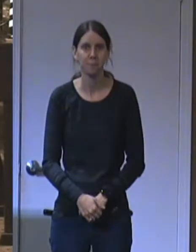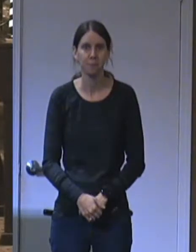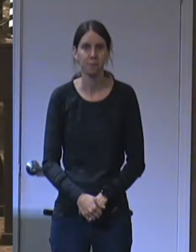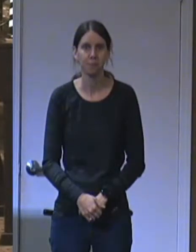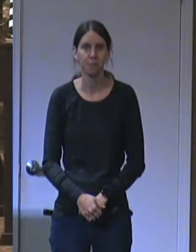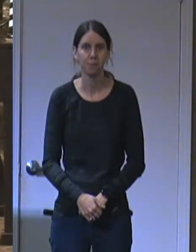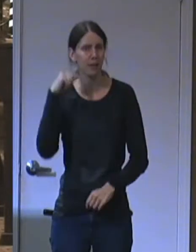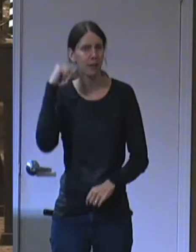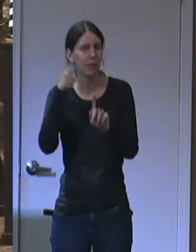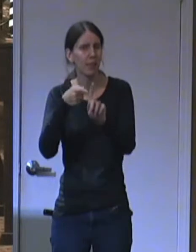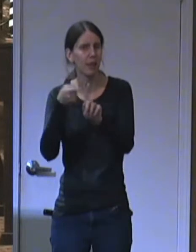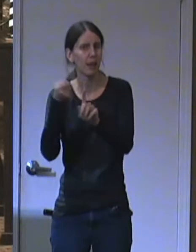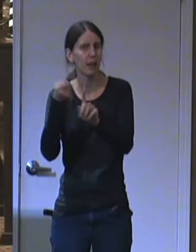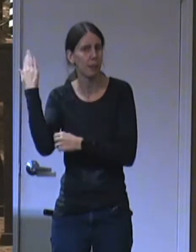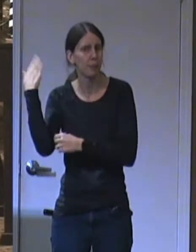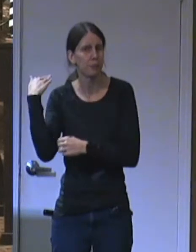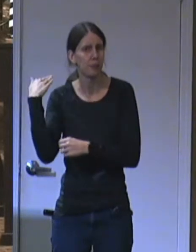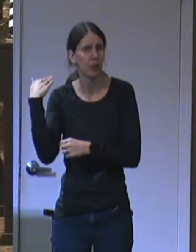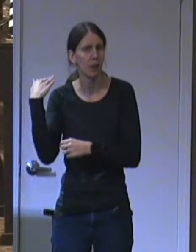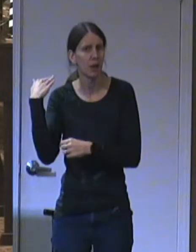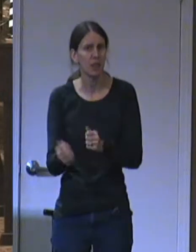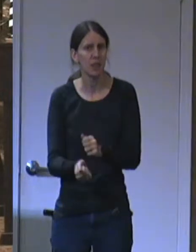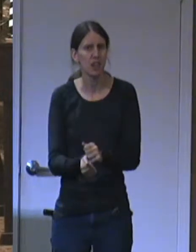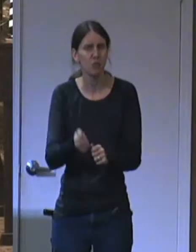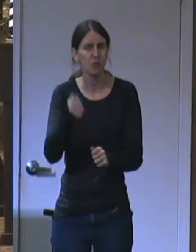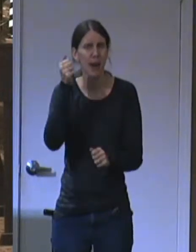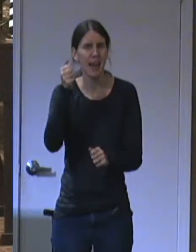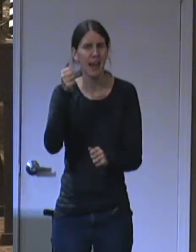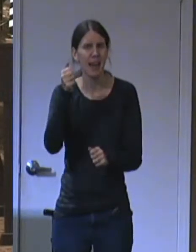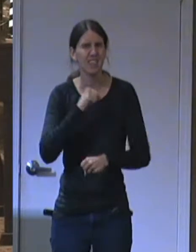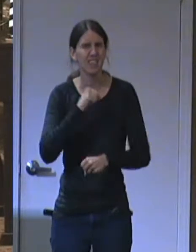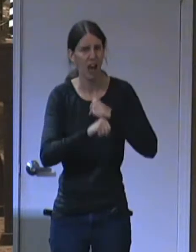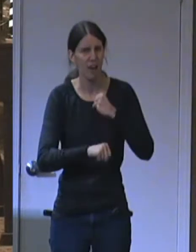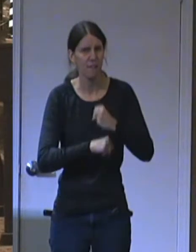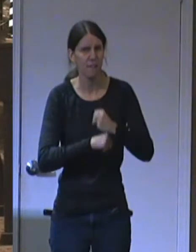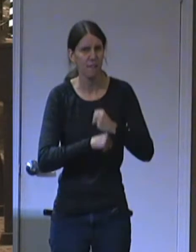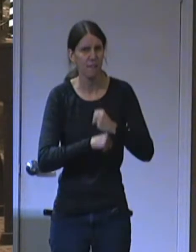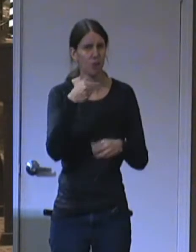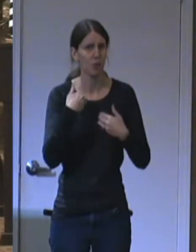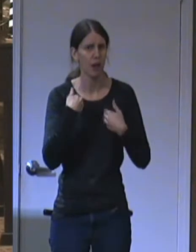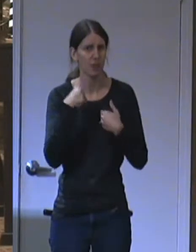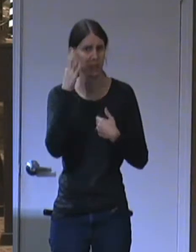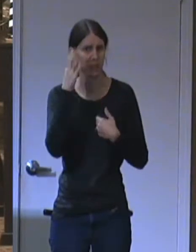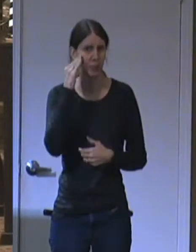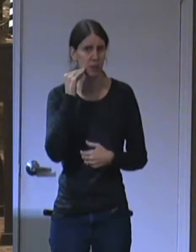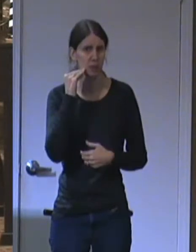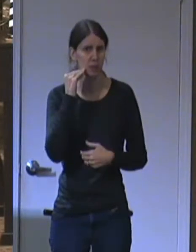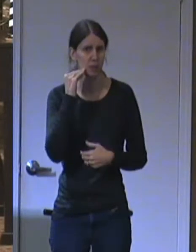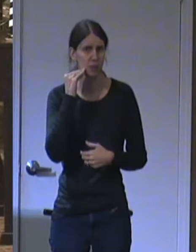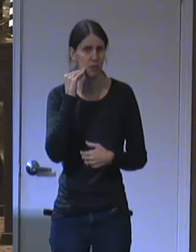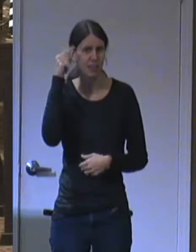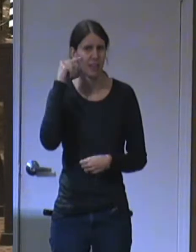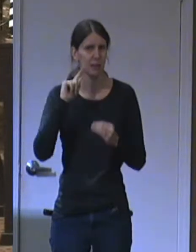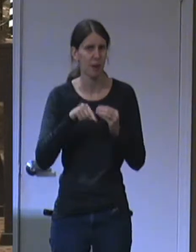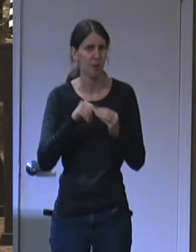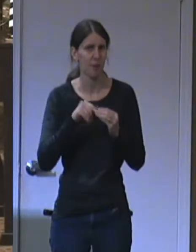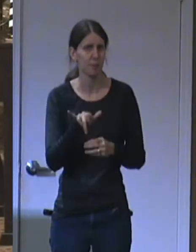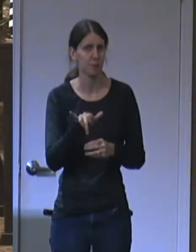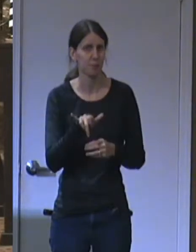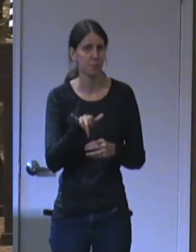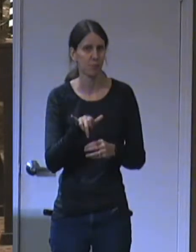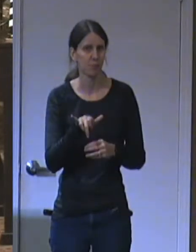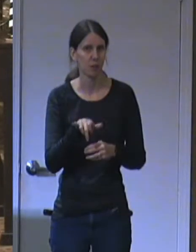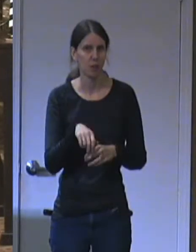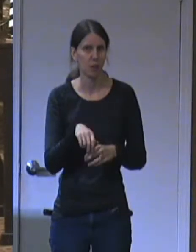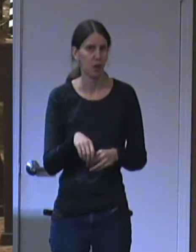I want you to think back to the most difficult time of your life, just for a moment. I don't want